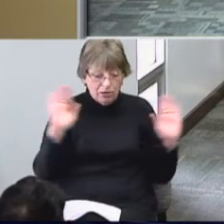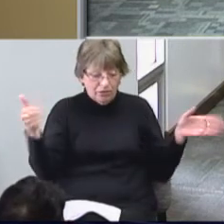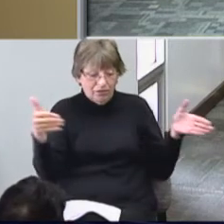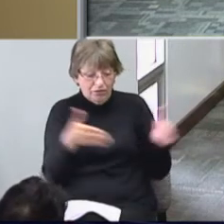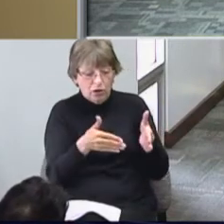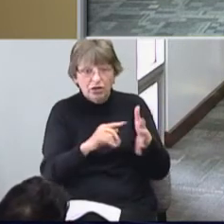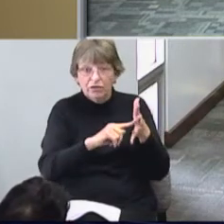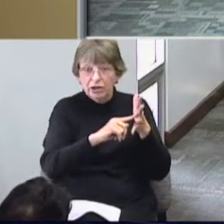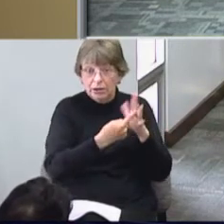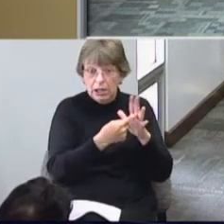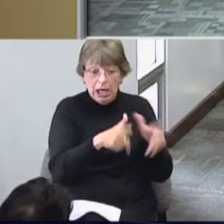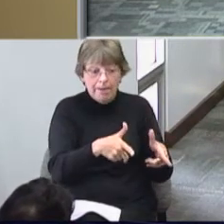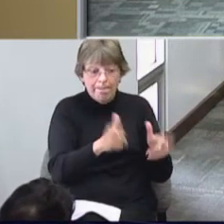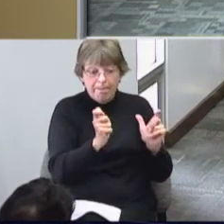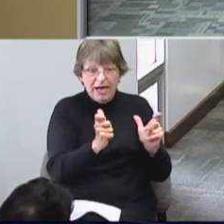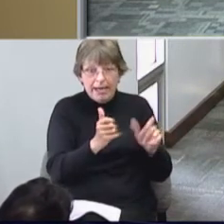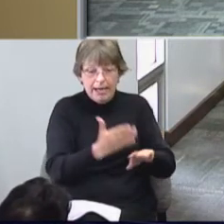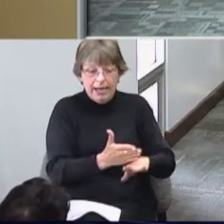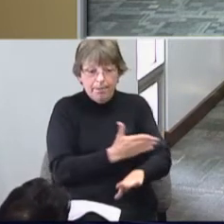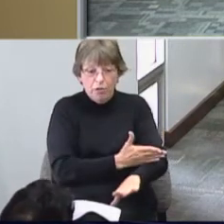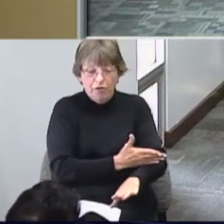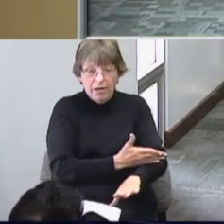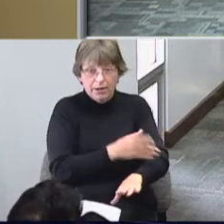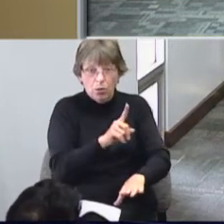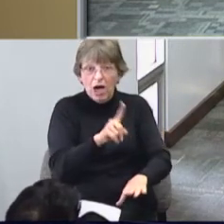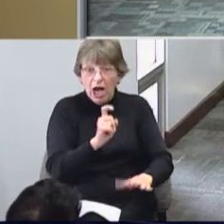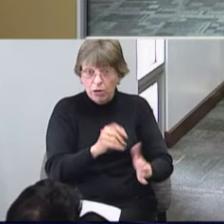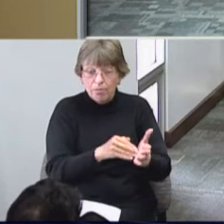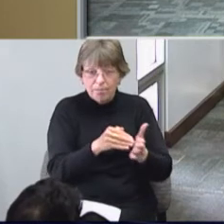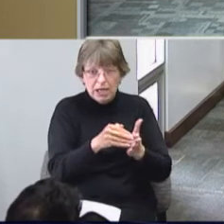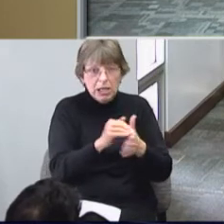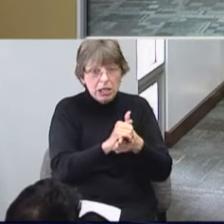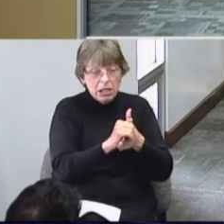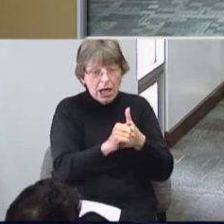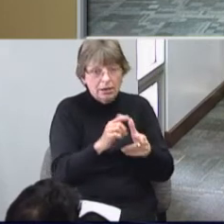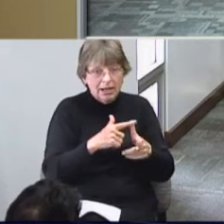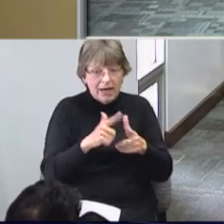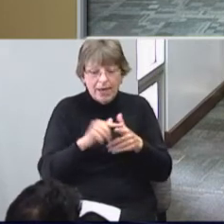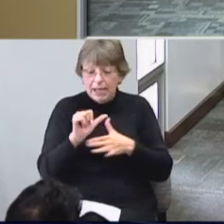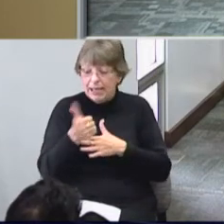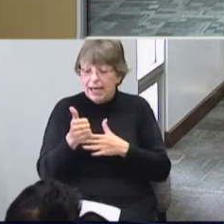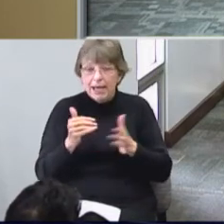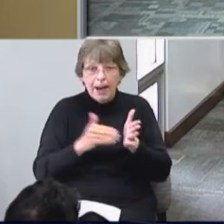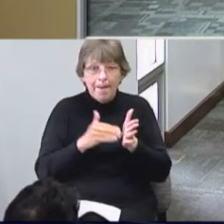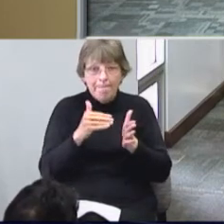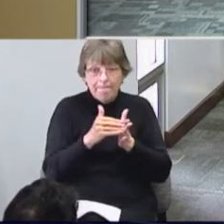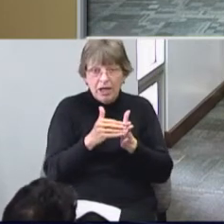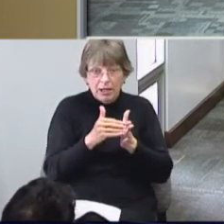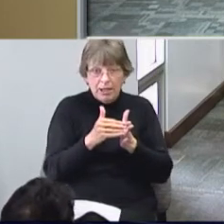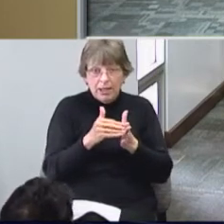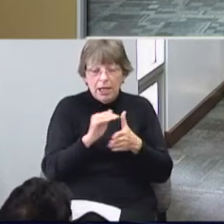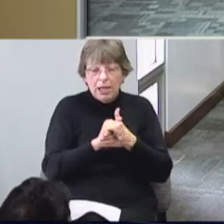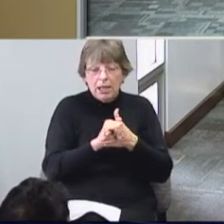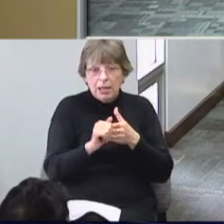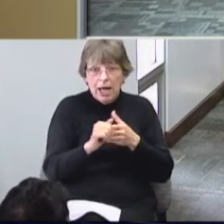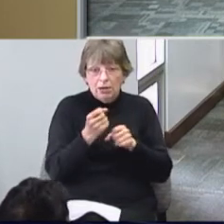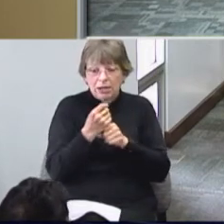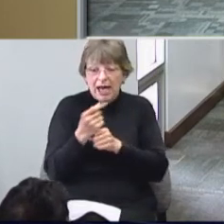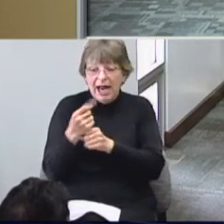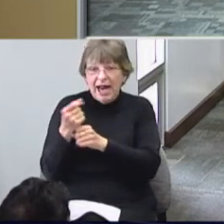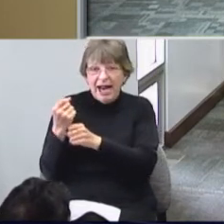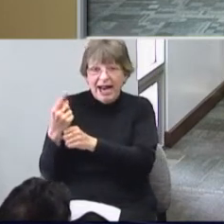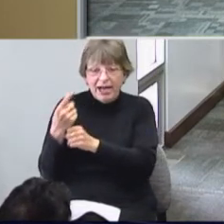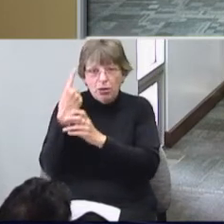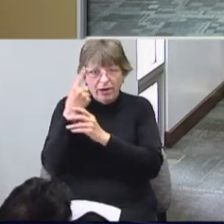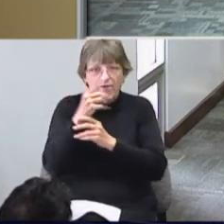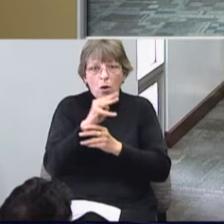initial immediate improvements, $100 million, and then $10 million annually for upgrade and maintenance down the road,